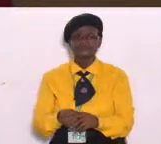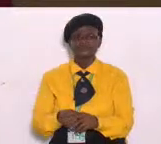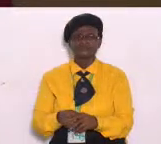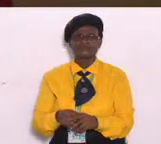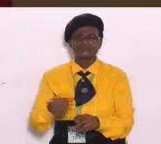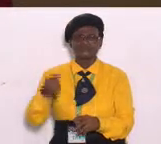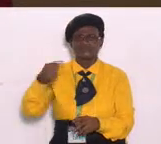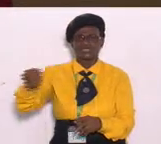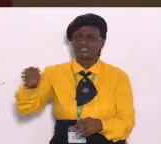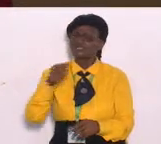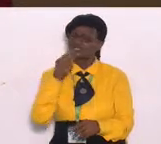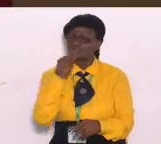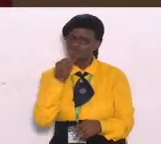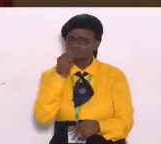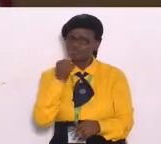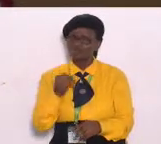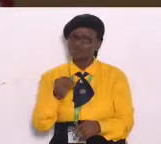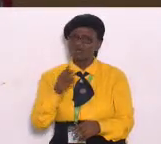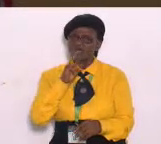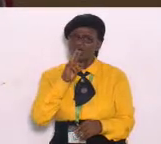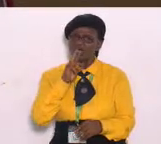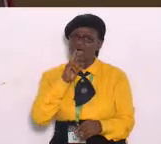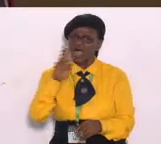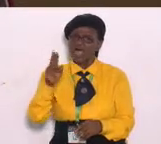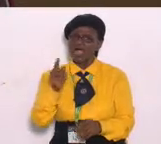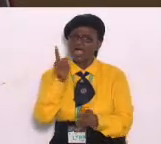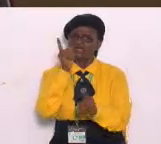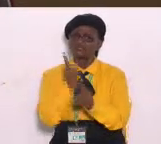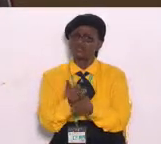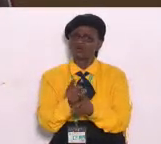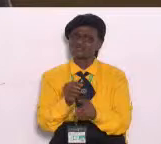The Jews are just